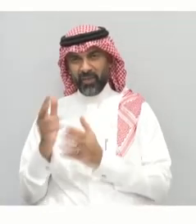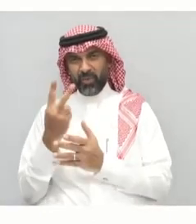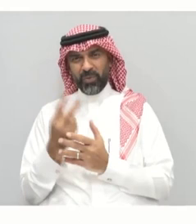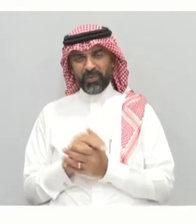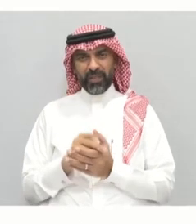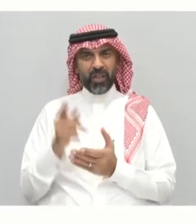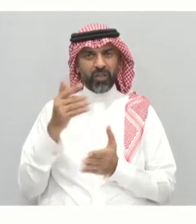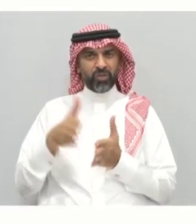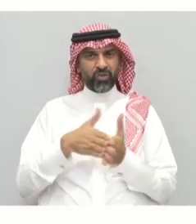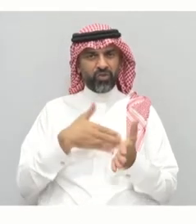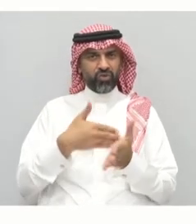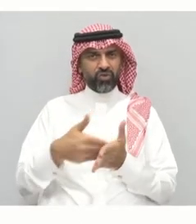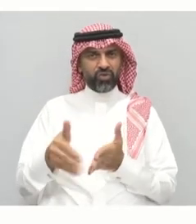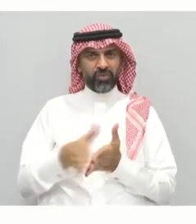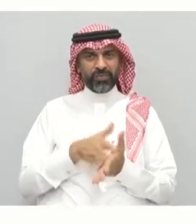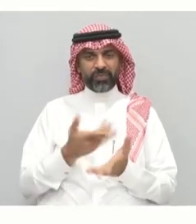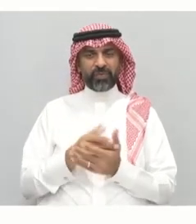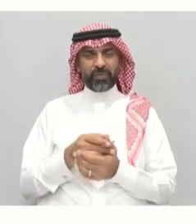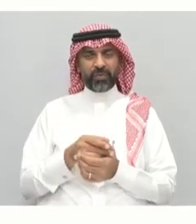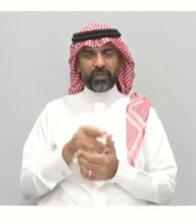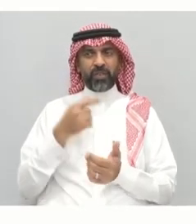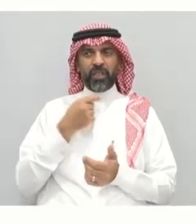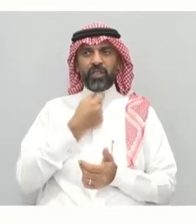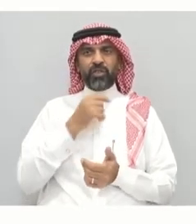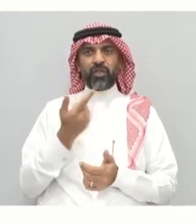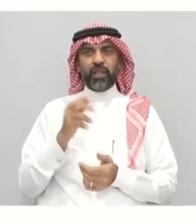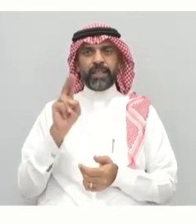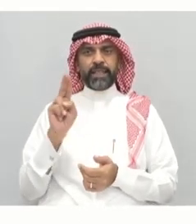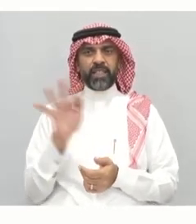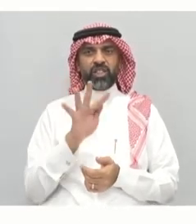two. Cheese, cheese.